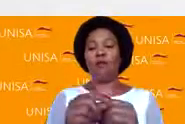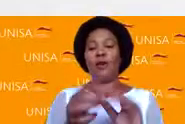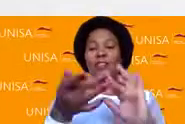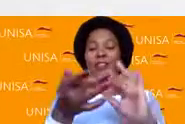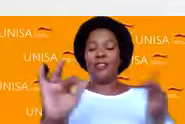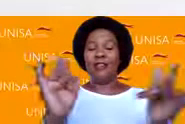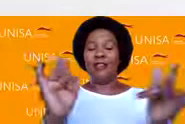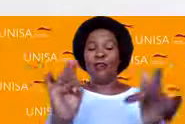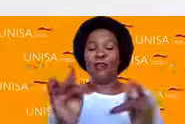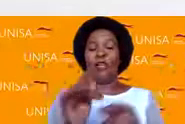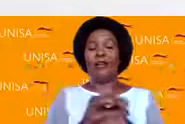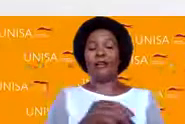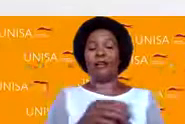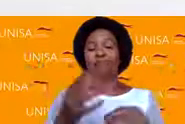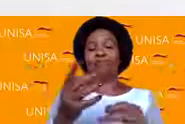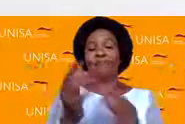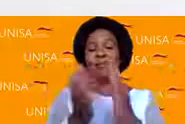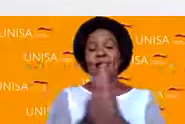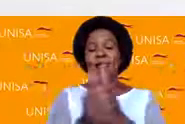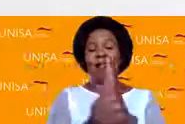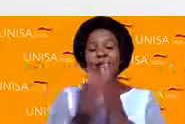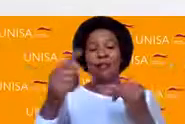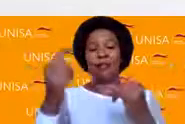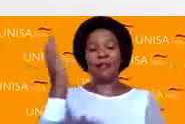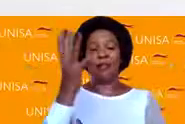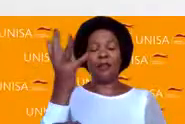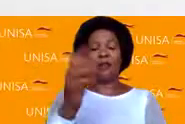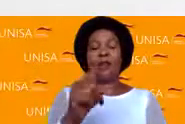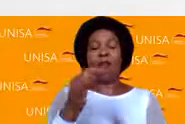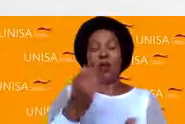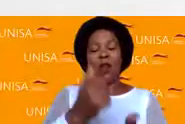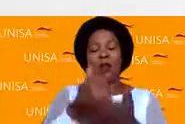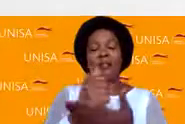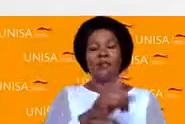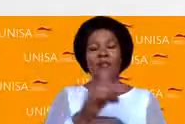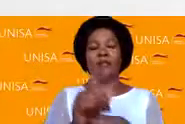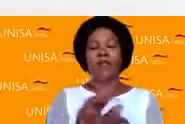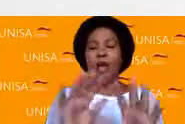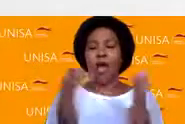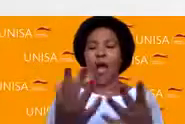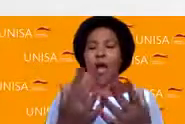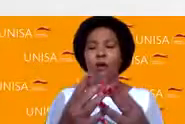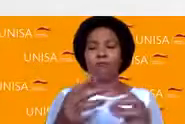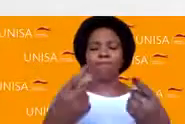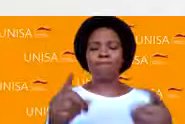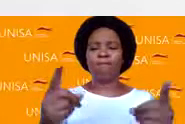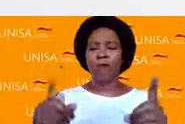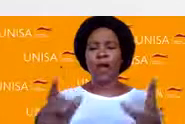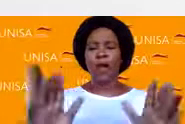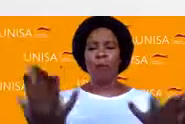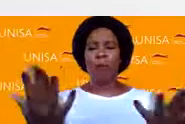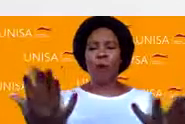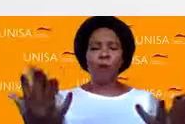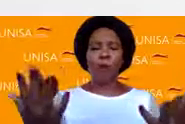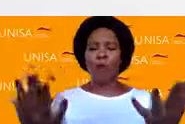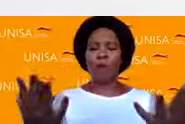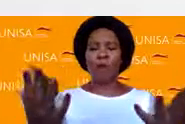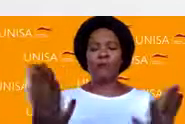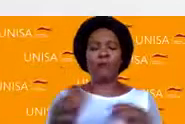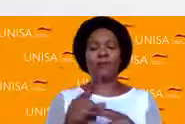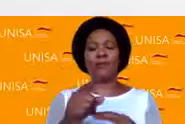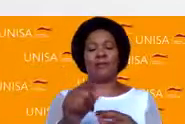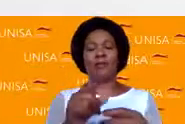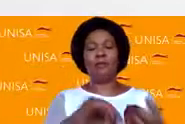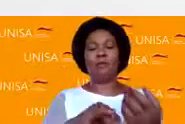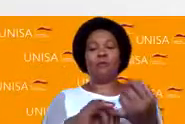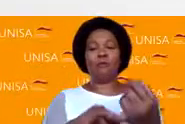these sites and they are there to assist you. So how do you distinguish between them? So as we said, the